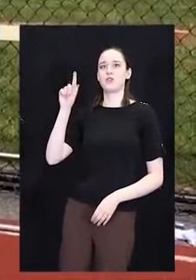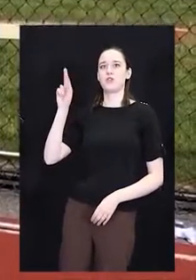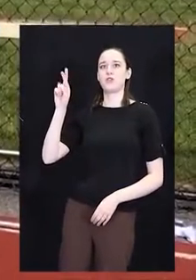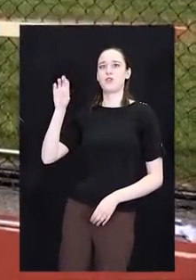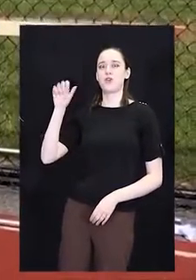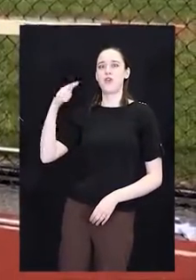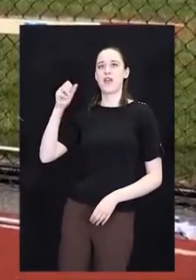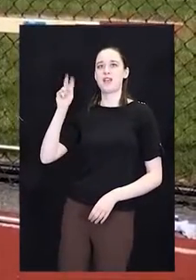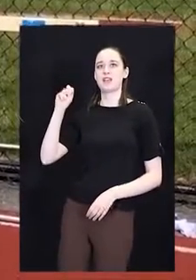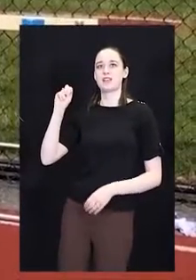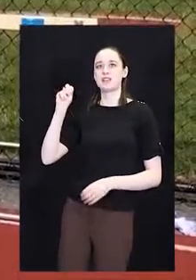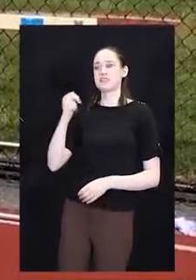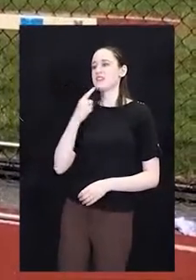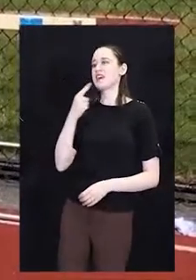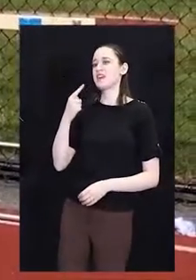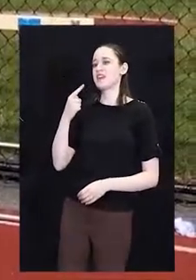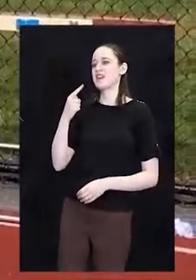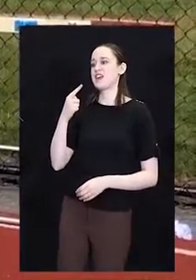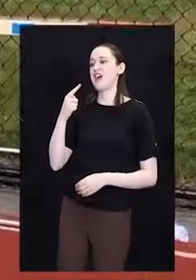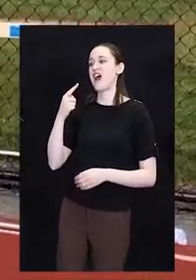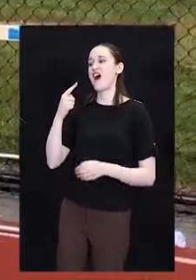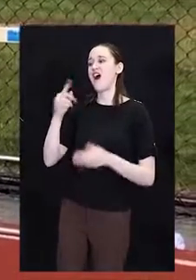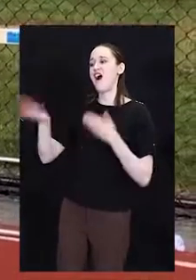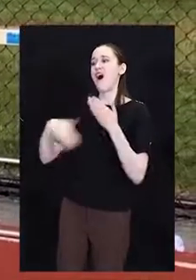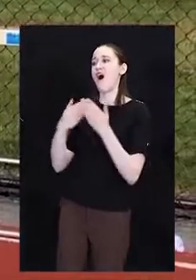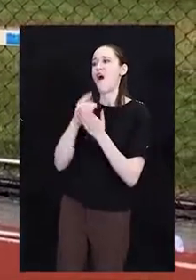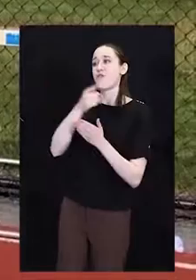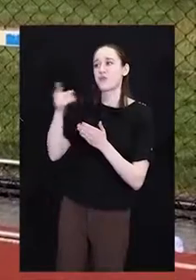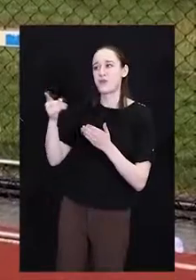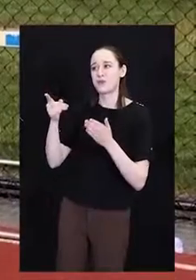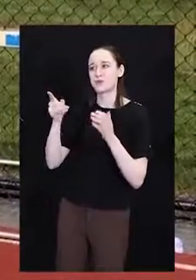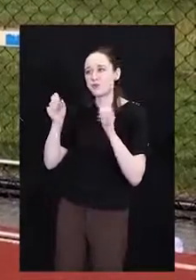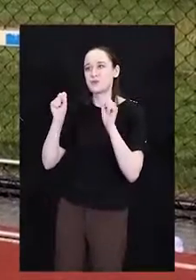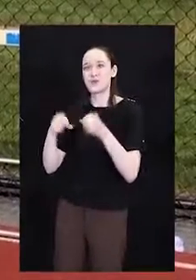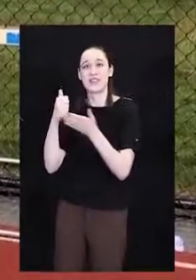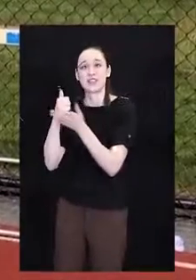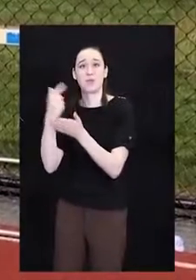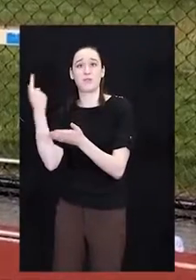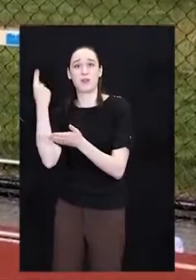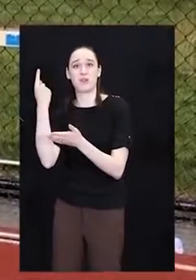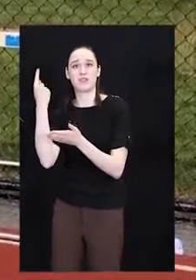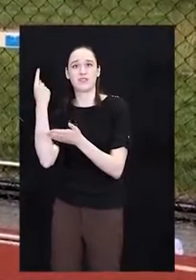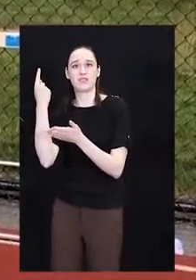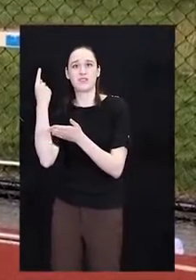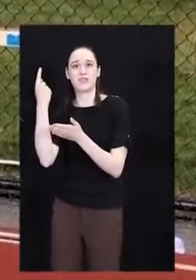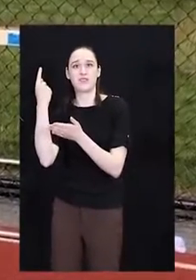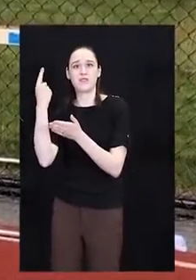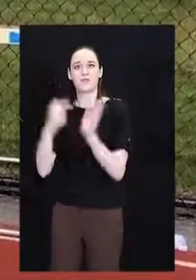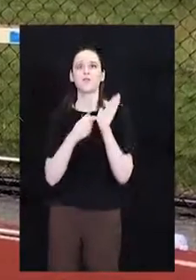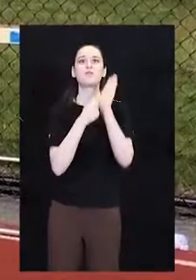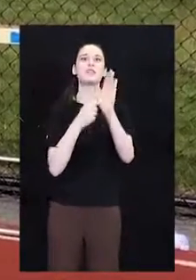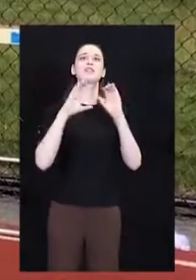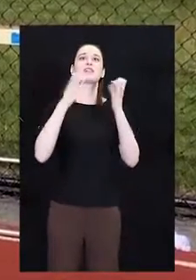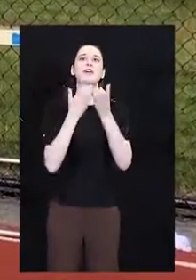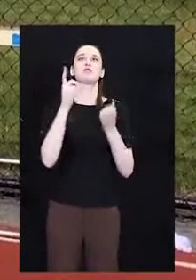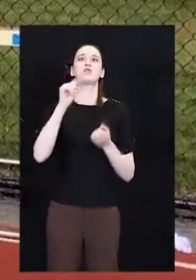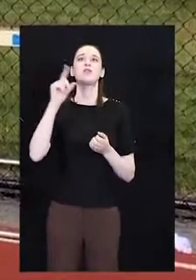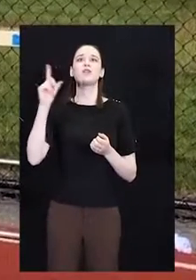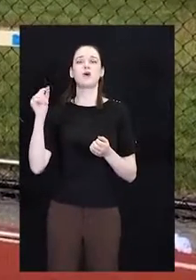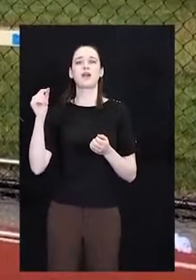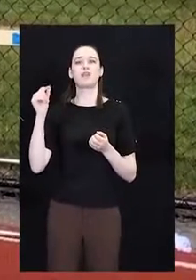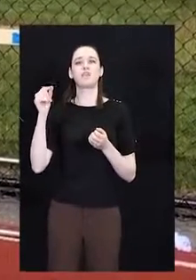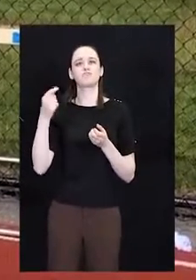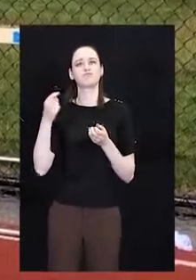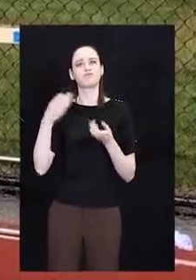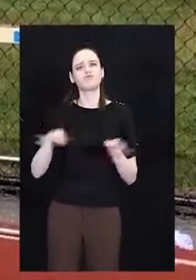Reagan once said, "We can't help everyone, but everyone can help someone." Representing the unique class of 2020 has been